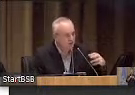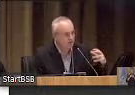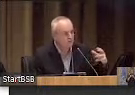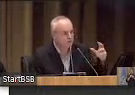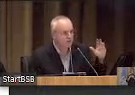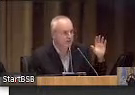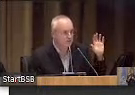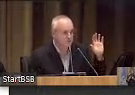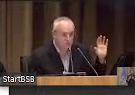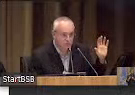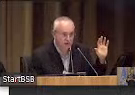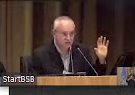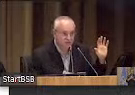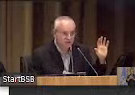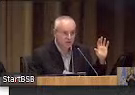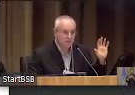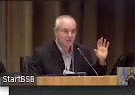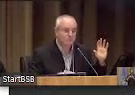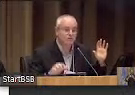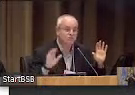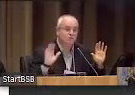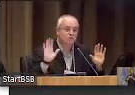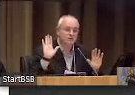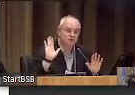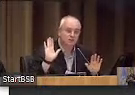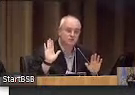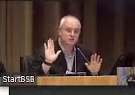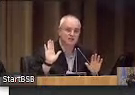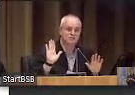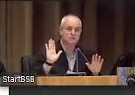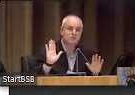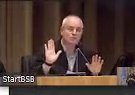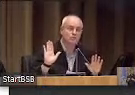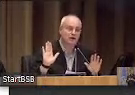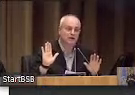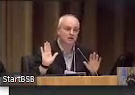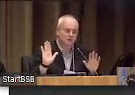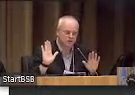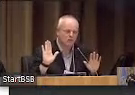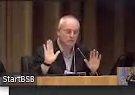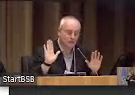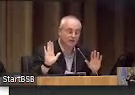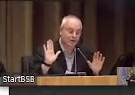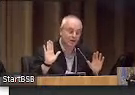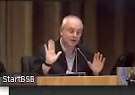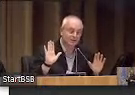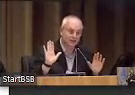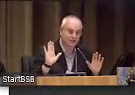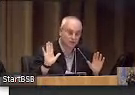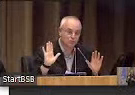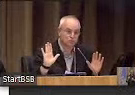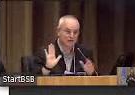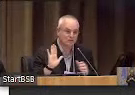could process in structured data fields and also